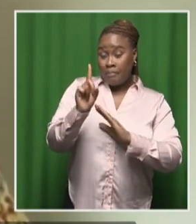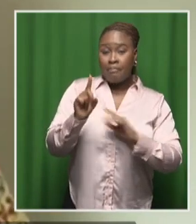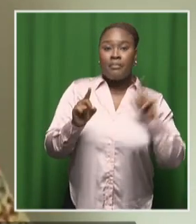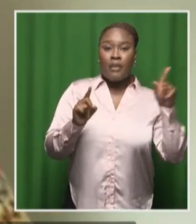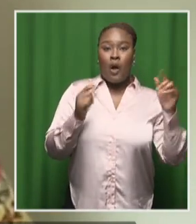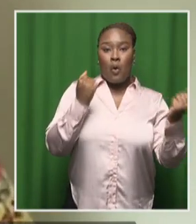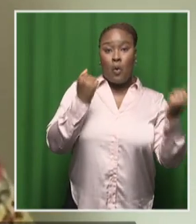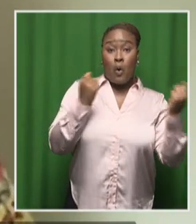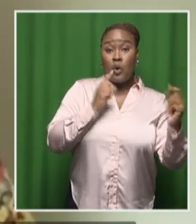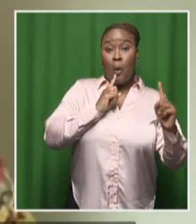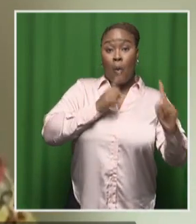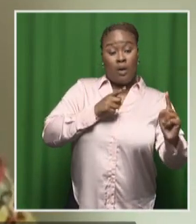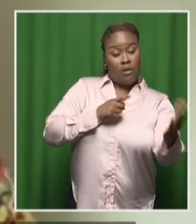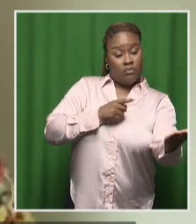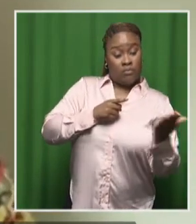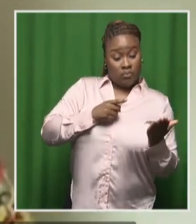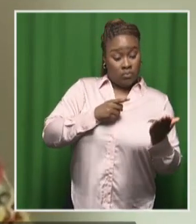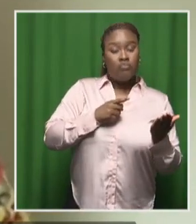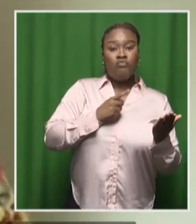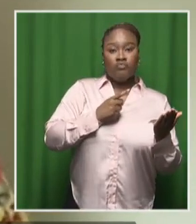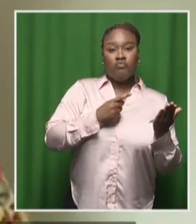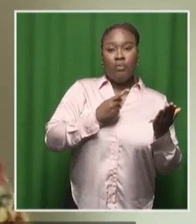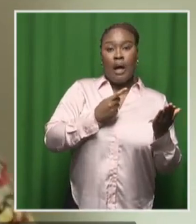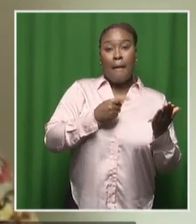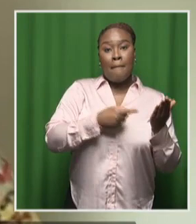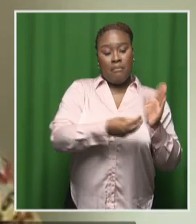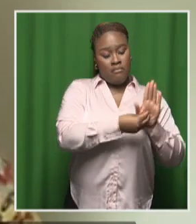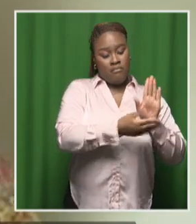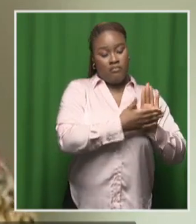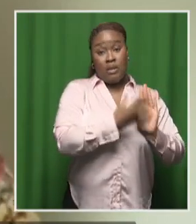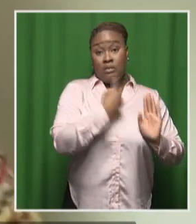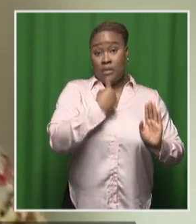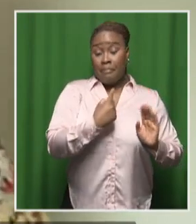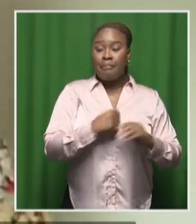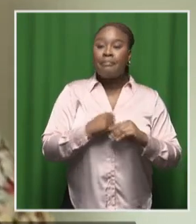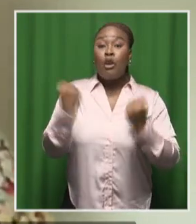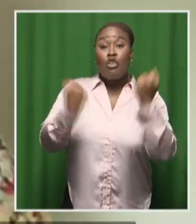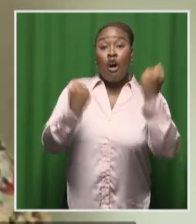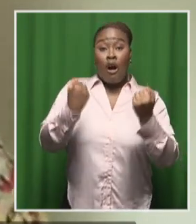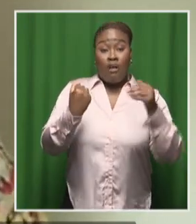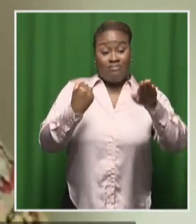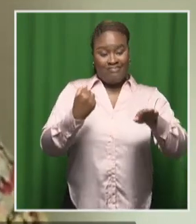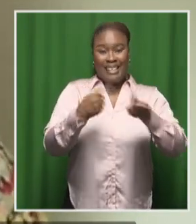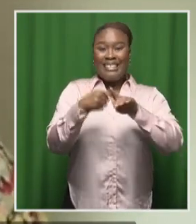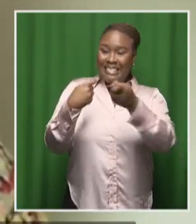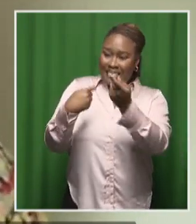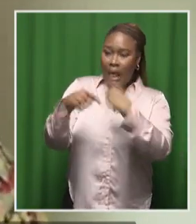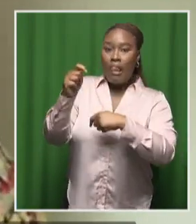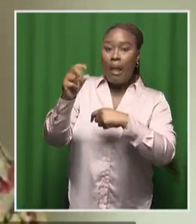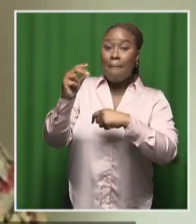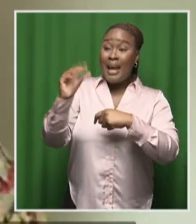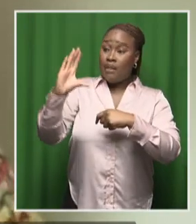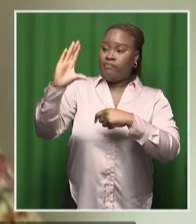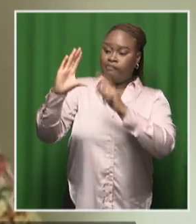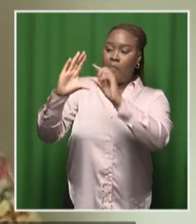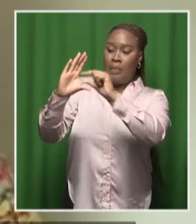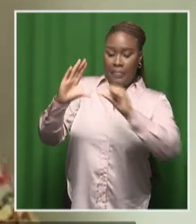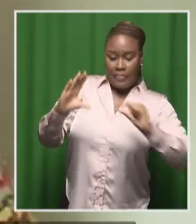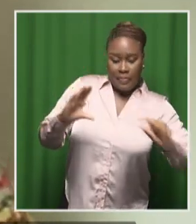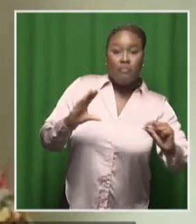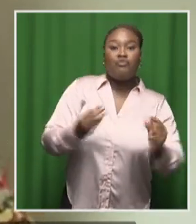that you'll be able to either sell the particular car, etc., to be able to get that maintenance that is due to that particular